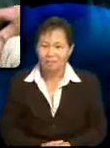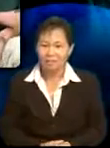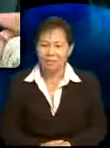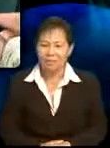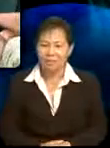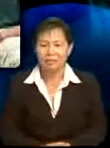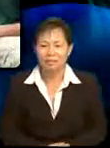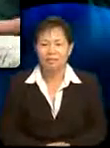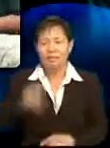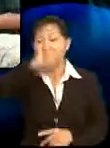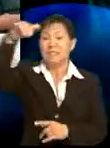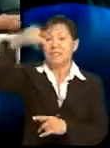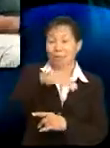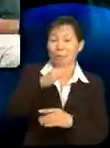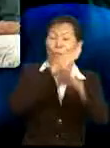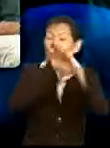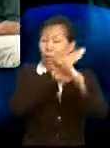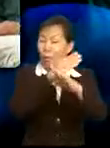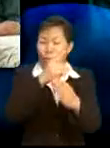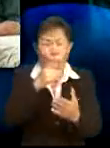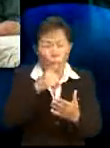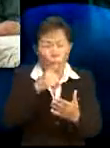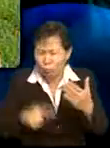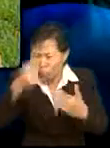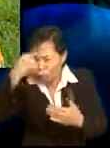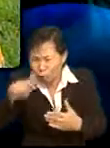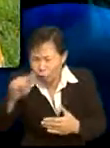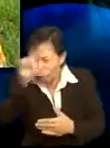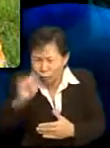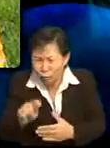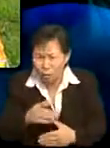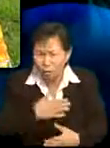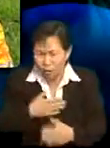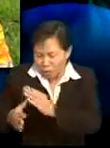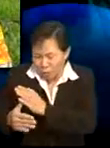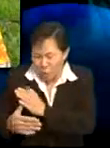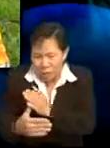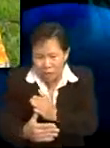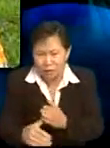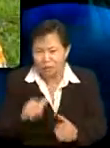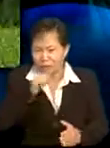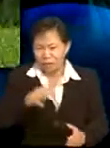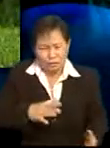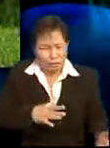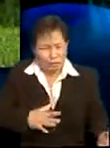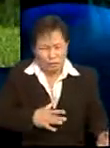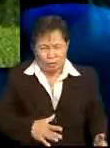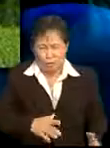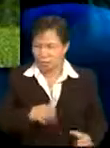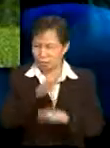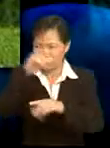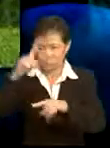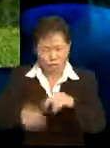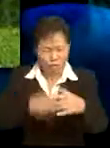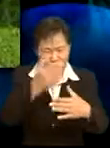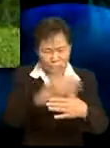Not now, Farhan. Sunblock? What is it for? Wait, my fishing Farhan, that's not polite, Farhan. You shouldn't interrupt people